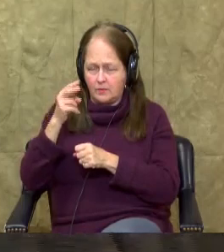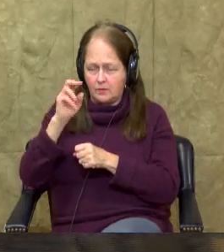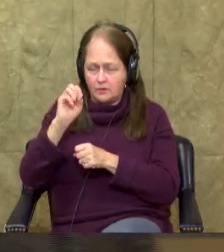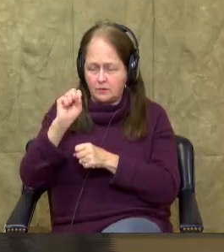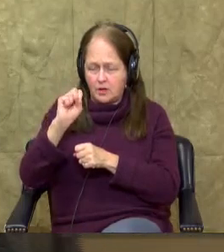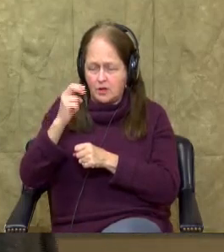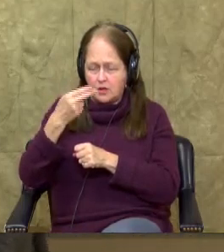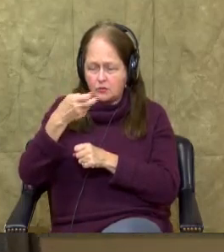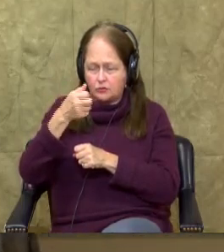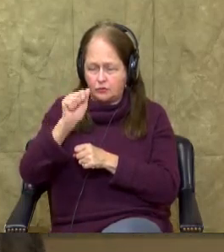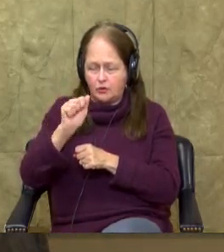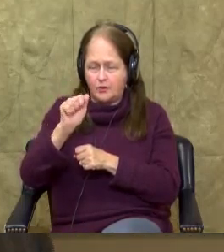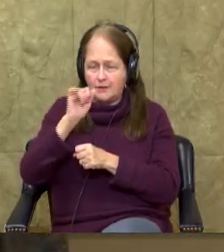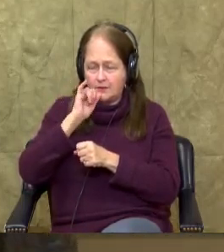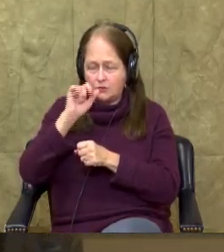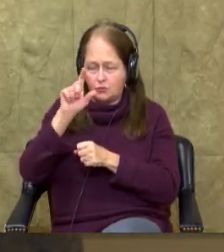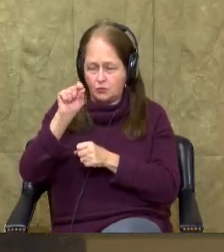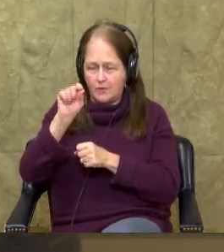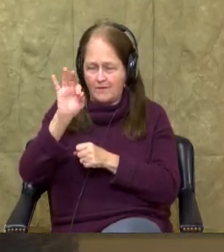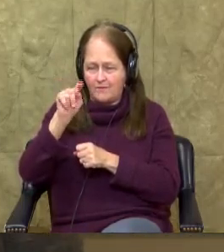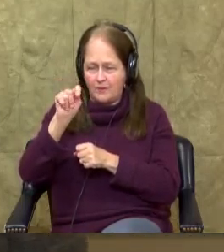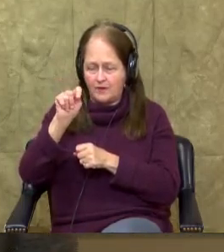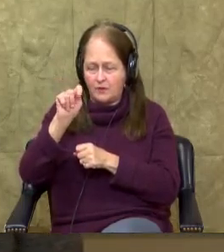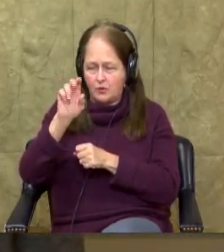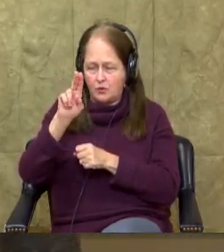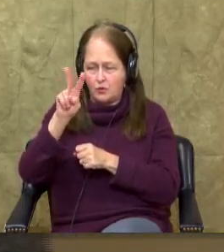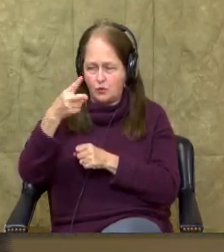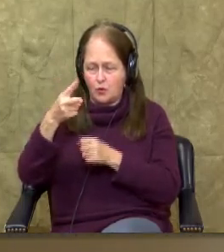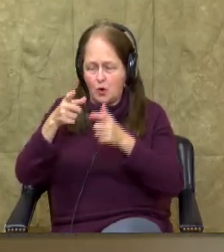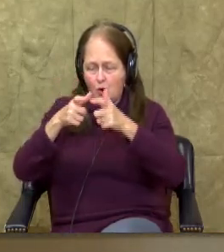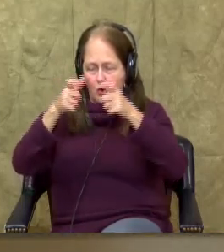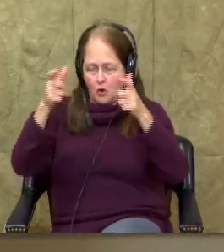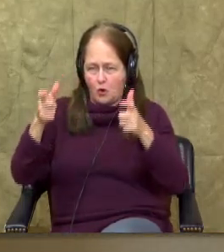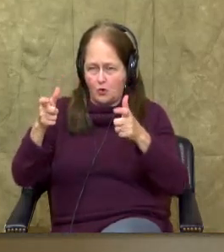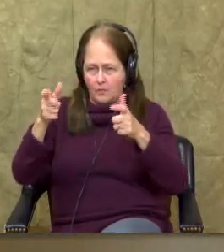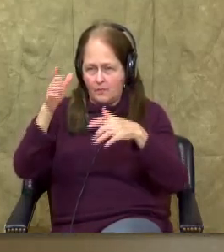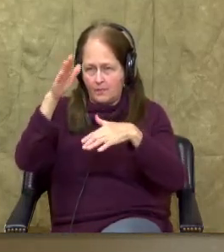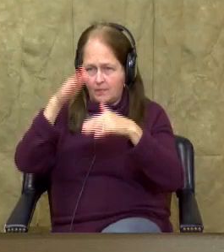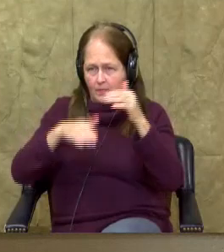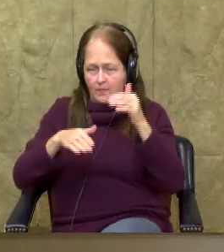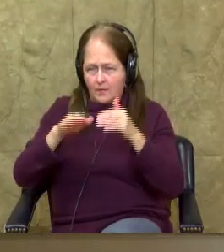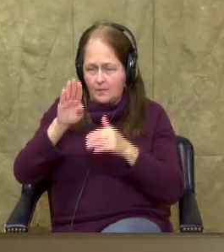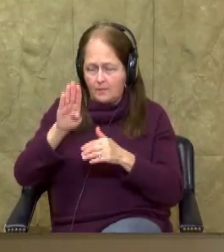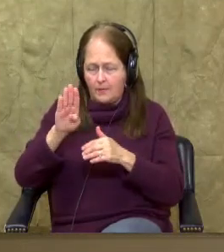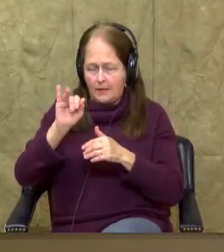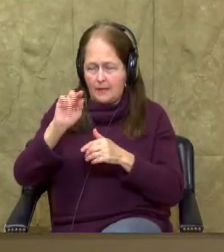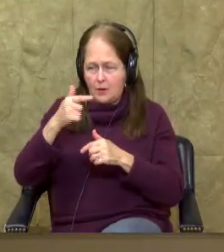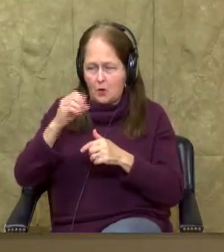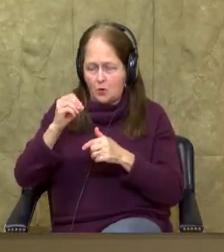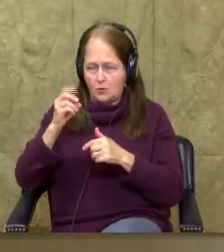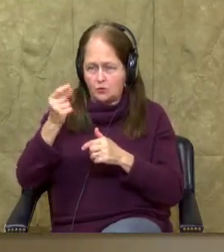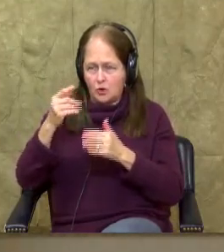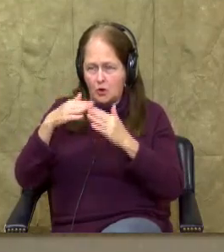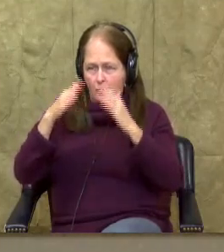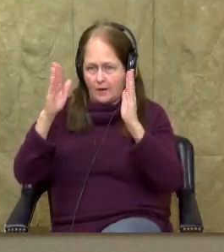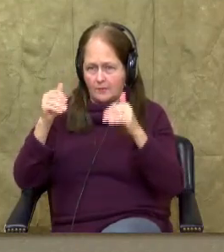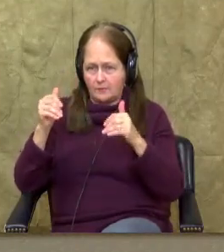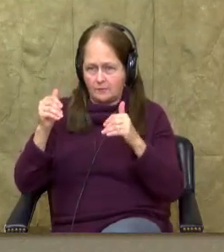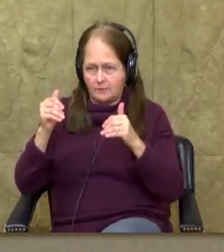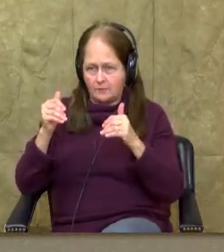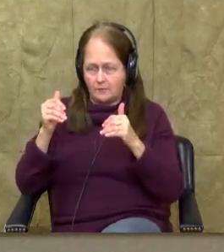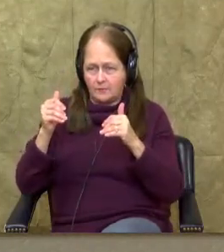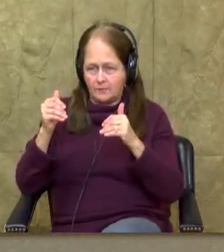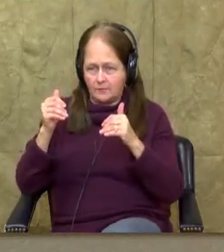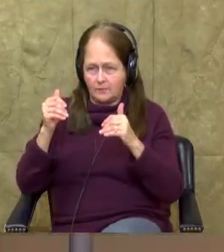Sasha's doghouse is 20 feet cubed larger than Bingo's.